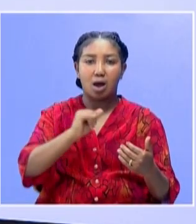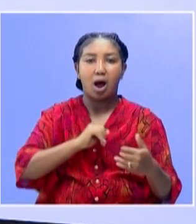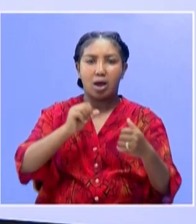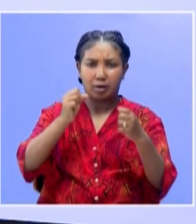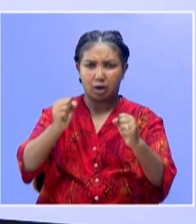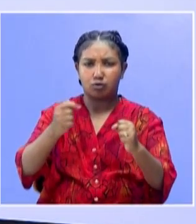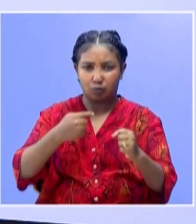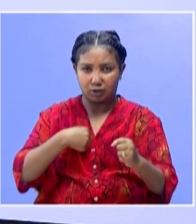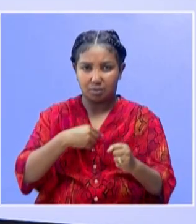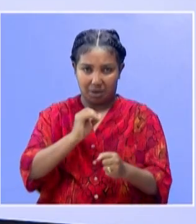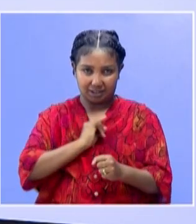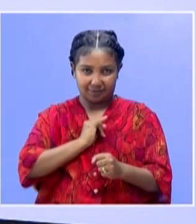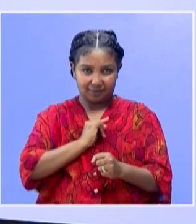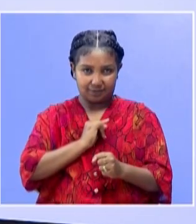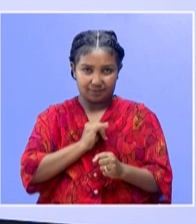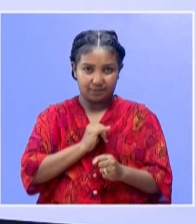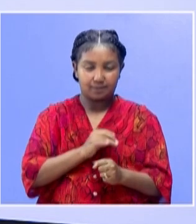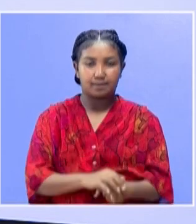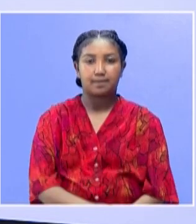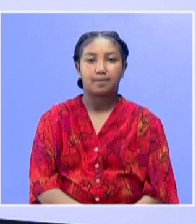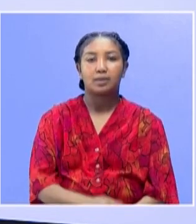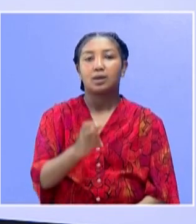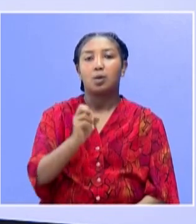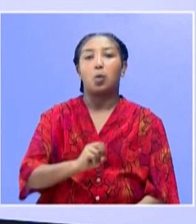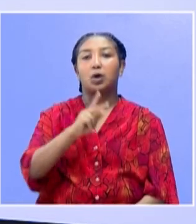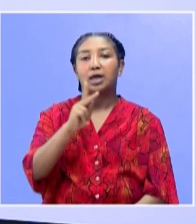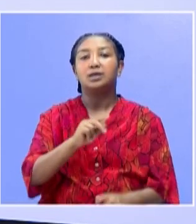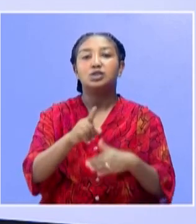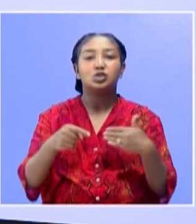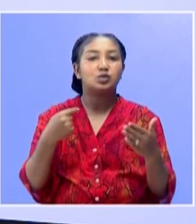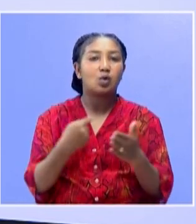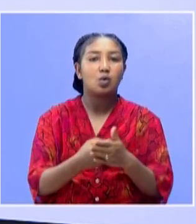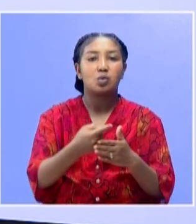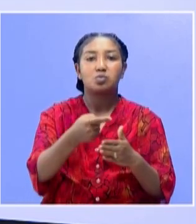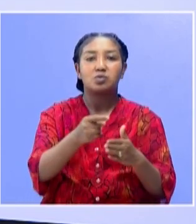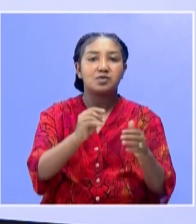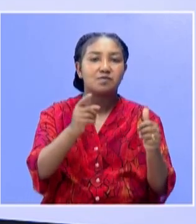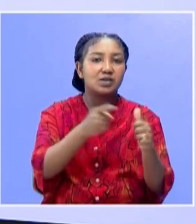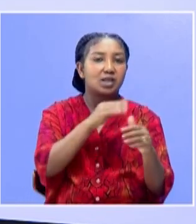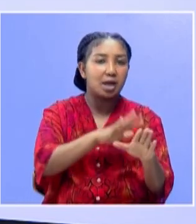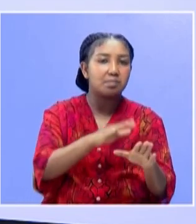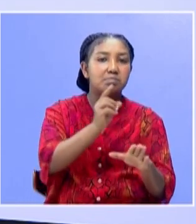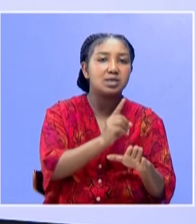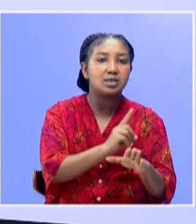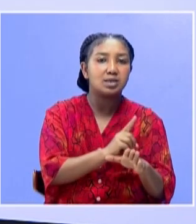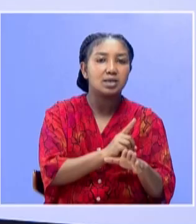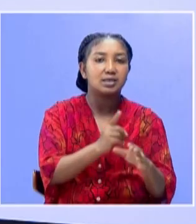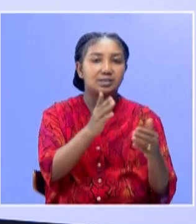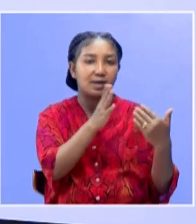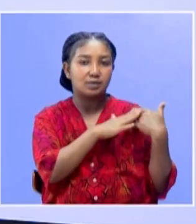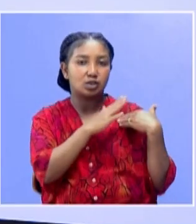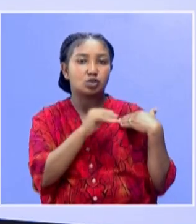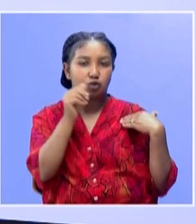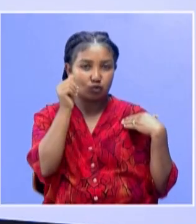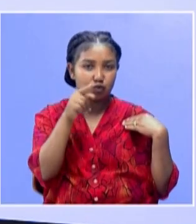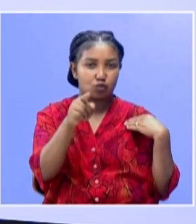do it myself. Yes? Okay. So, what do we do with the first one? Yes, our subject is